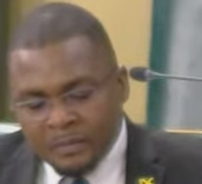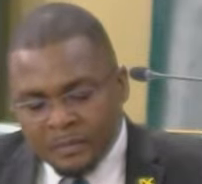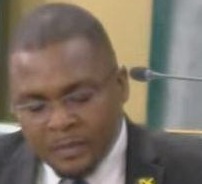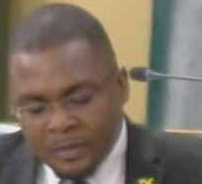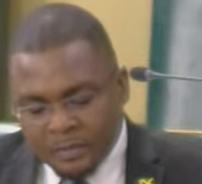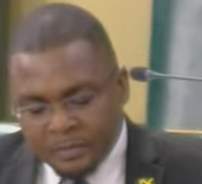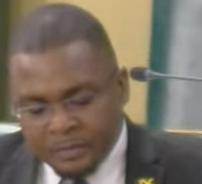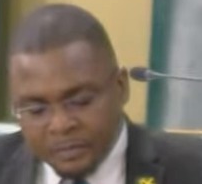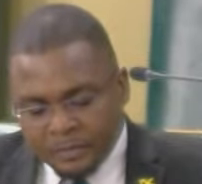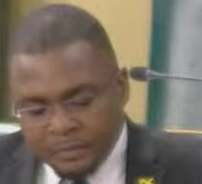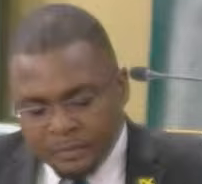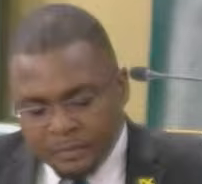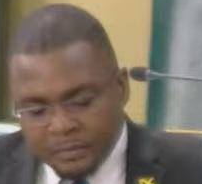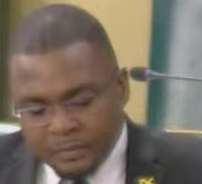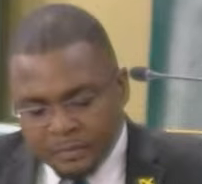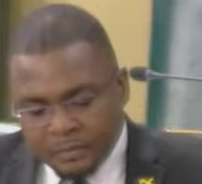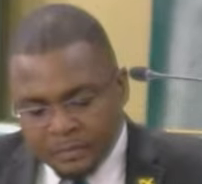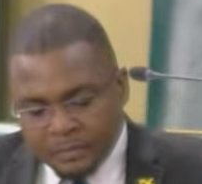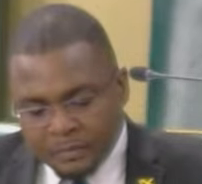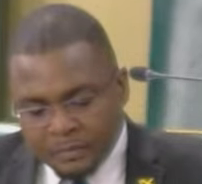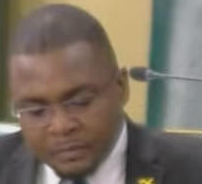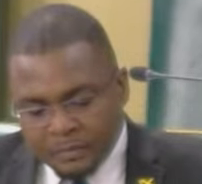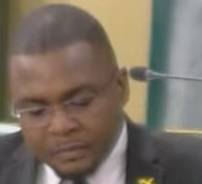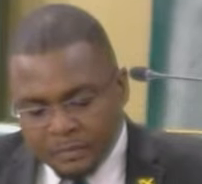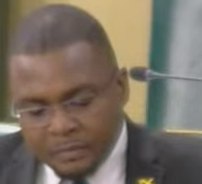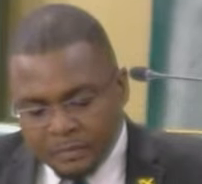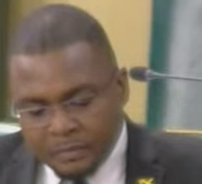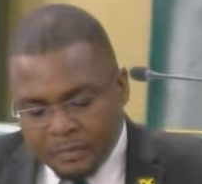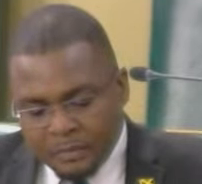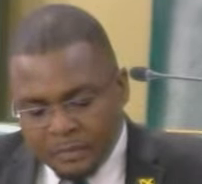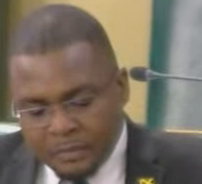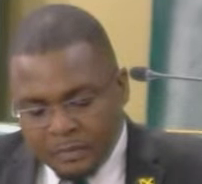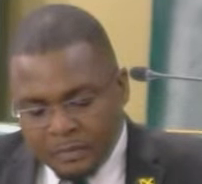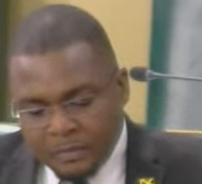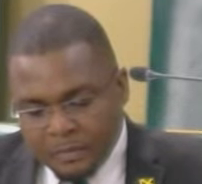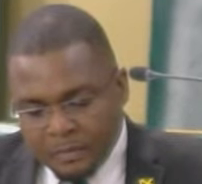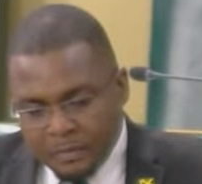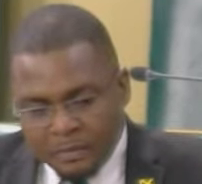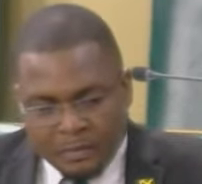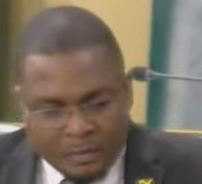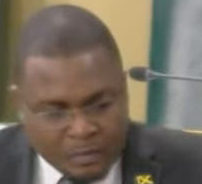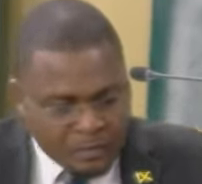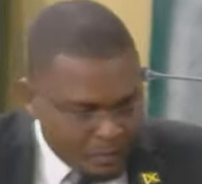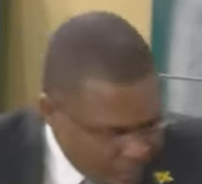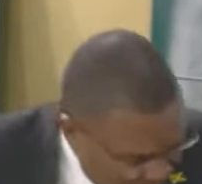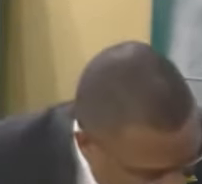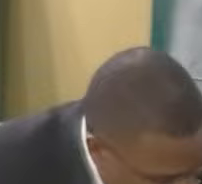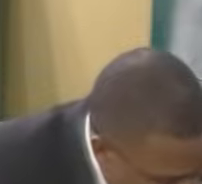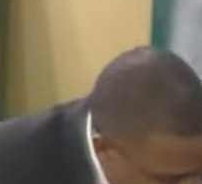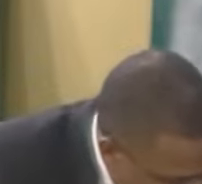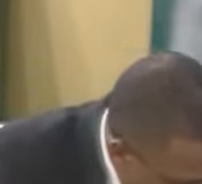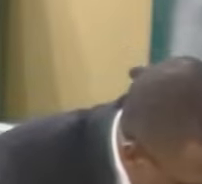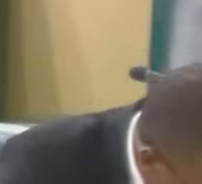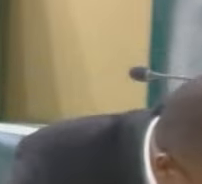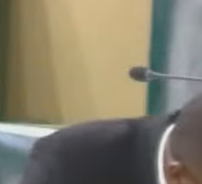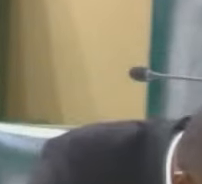of adjournment, Madam Speaker, I'd like to just indicate to members